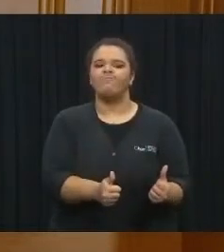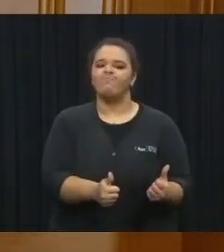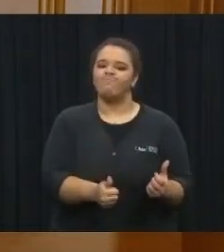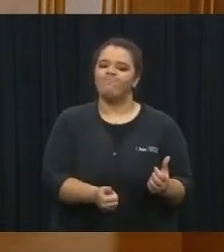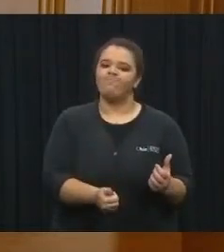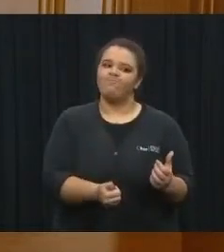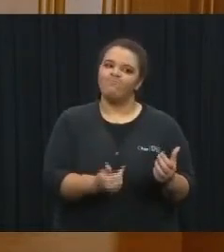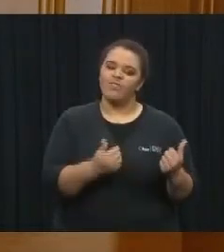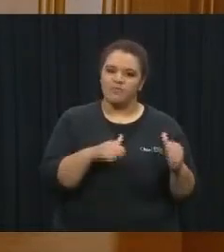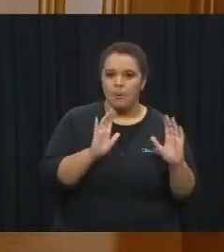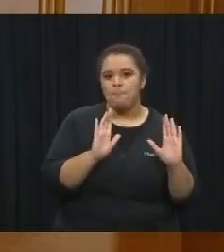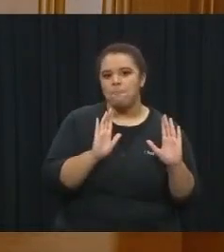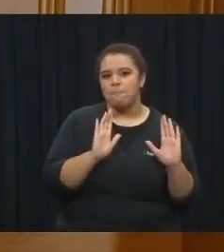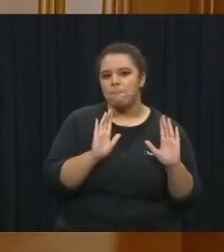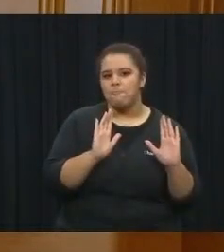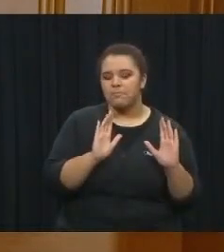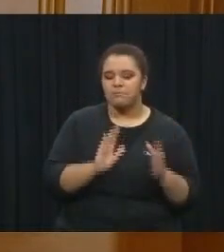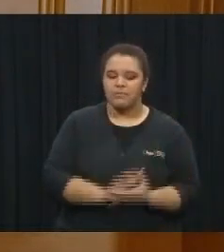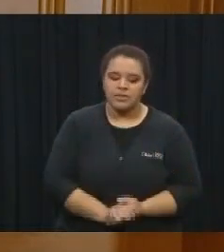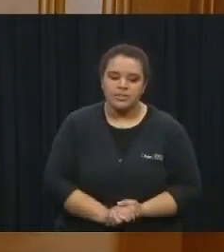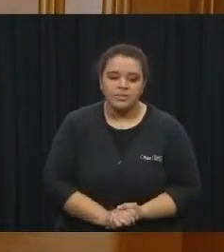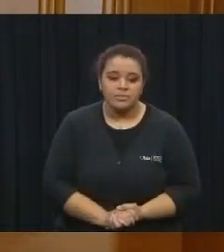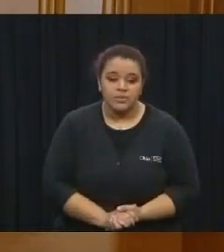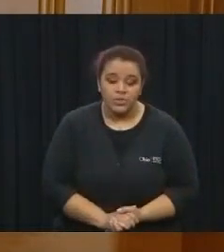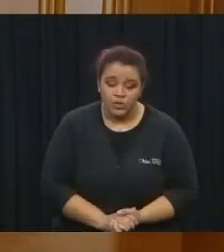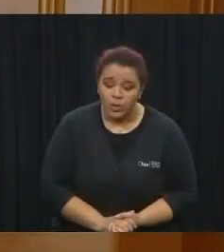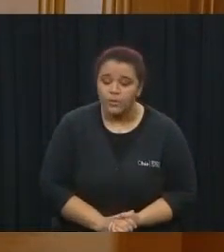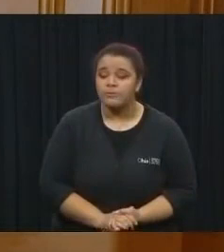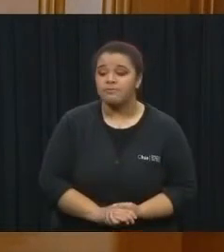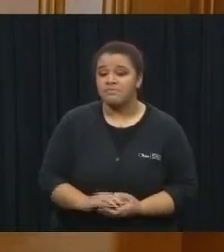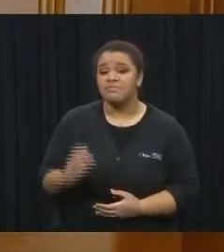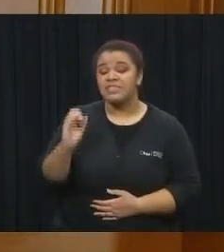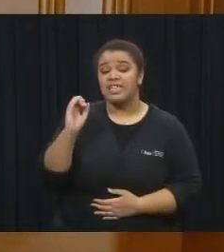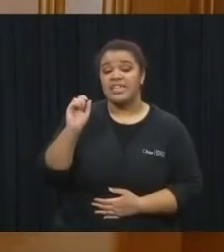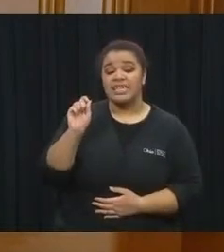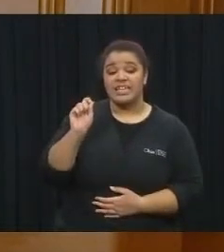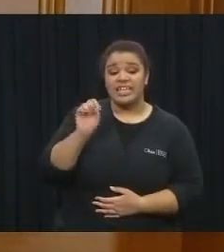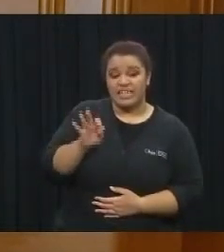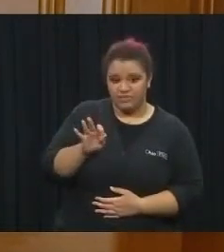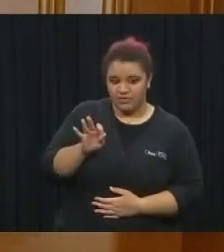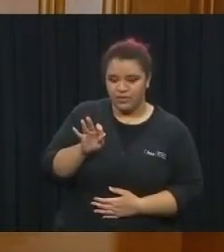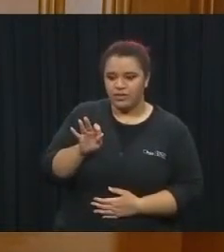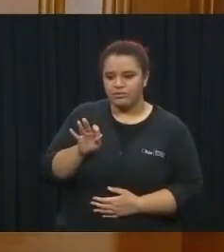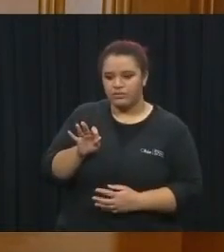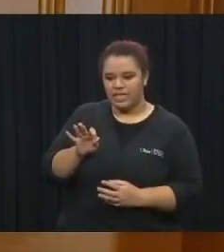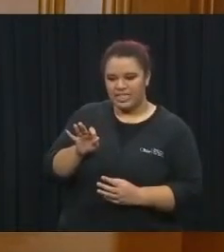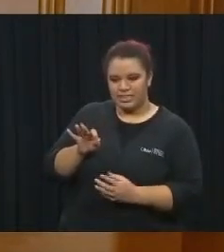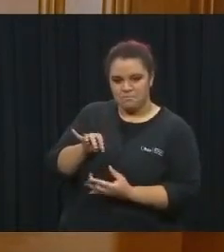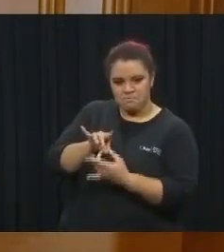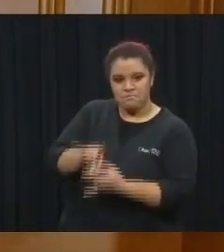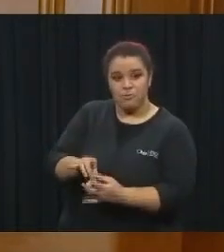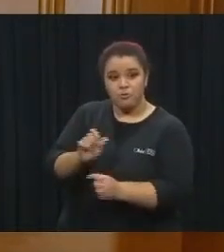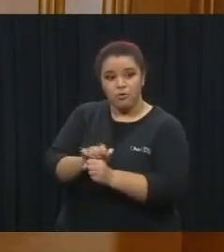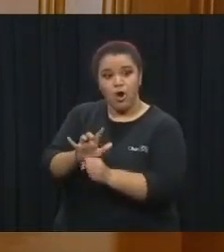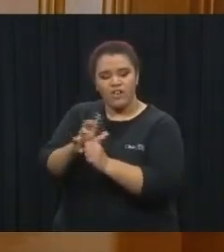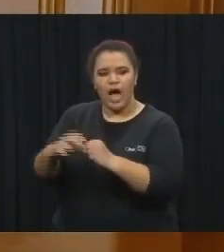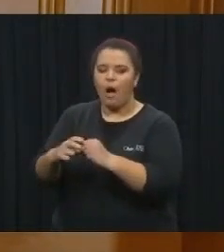we have to do in regard to the coronavirus, then we'll obviously have to do those. But we'll have to cut back on spending